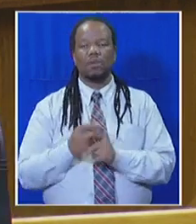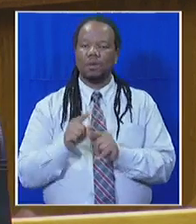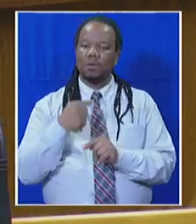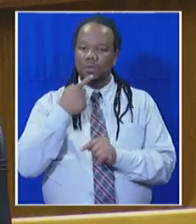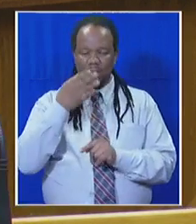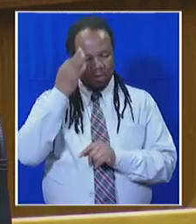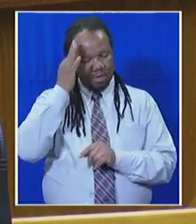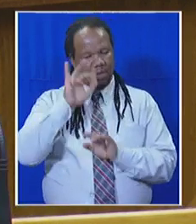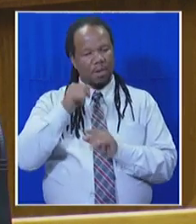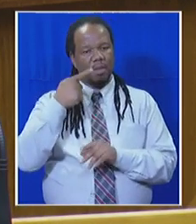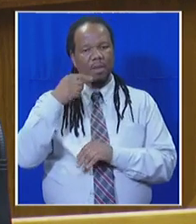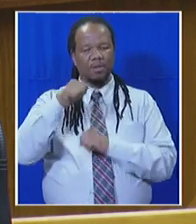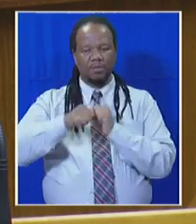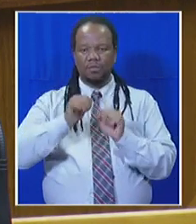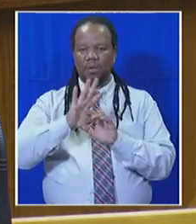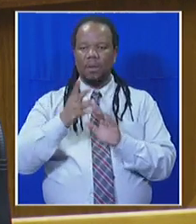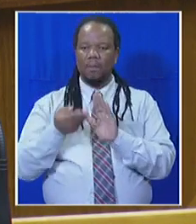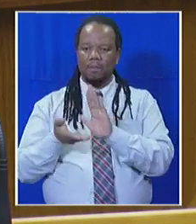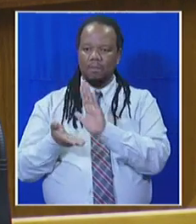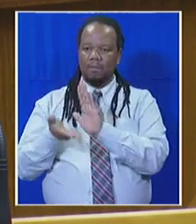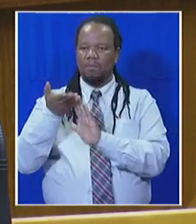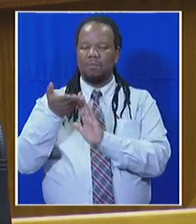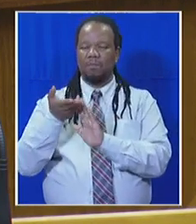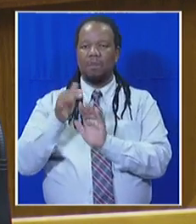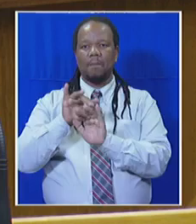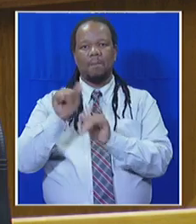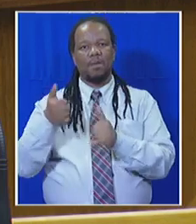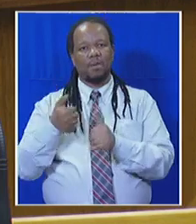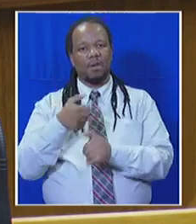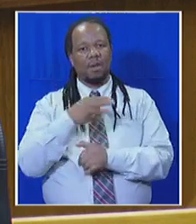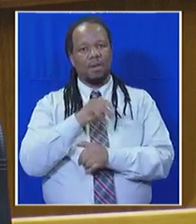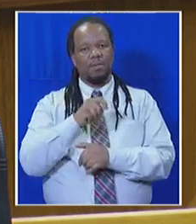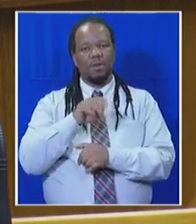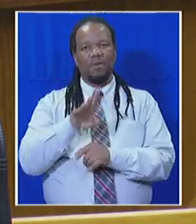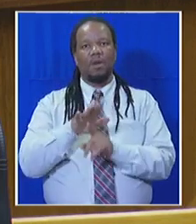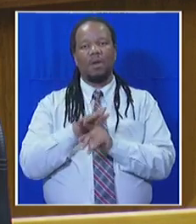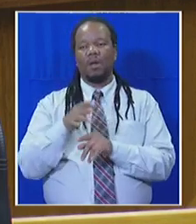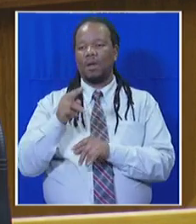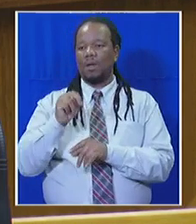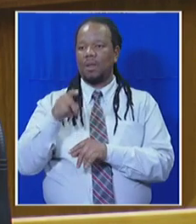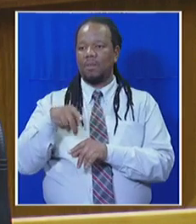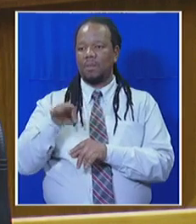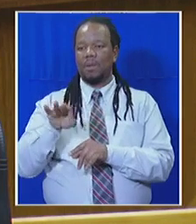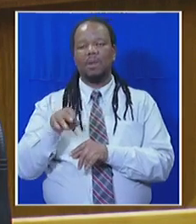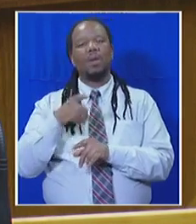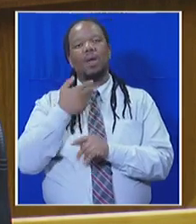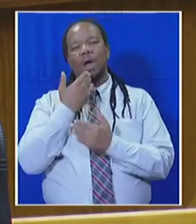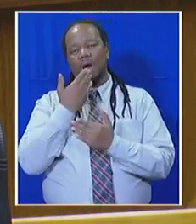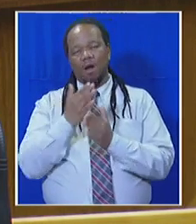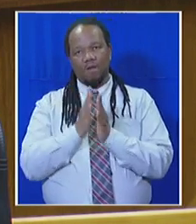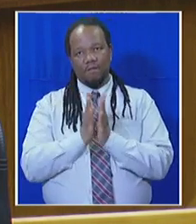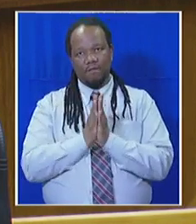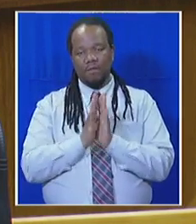for the next year on the medium-term budget policy statement. The NFP calls for the government to speed up the issue of